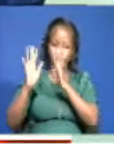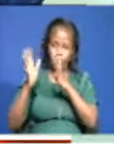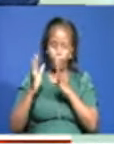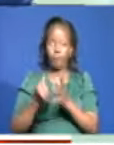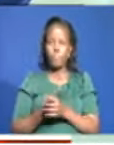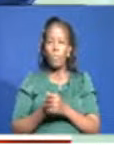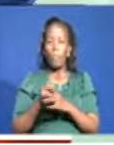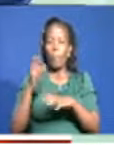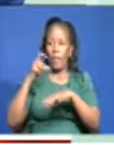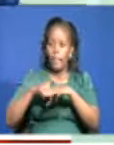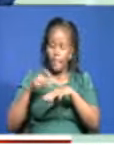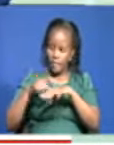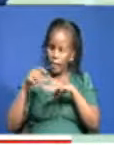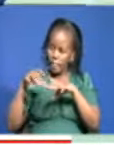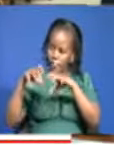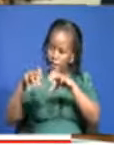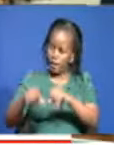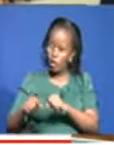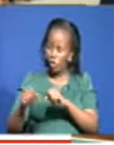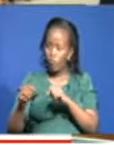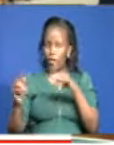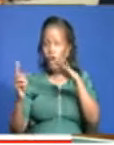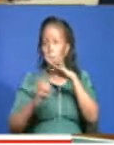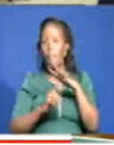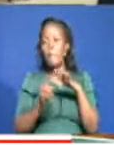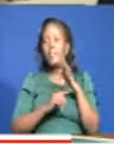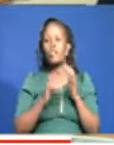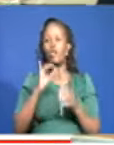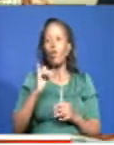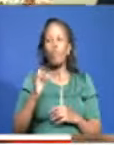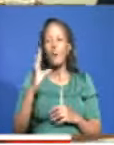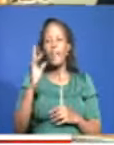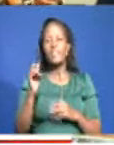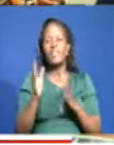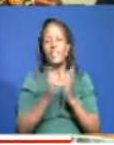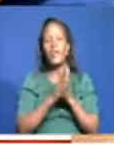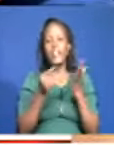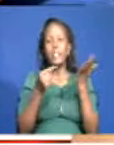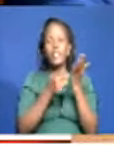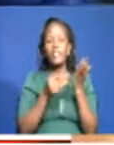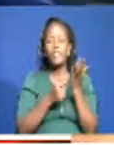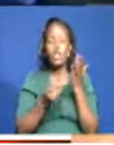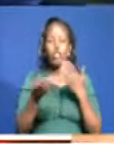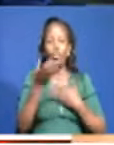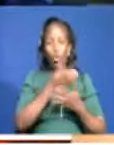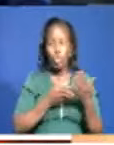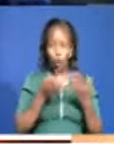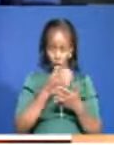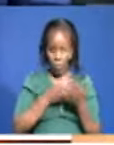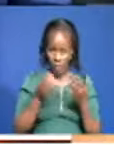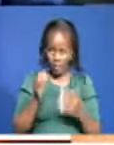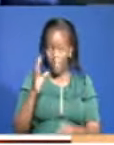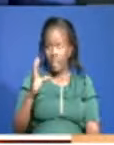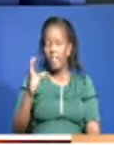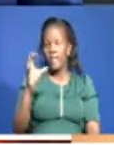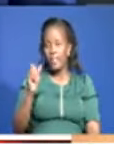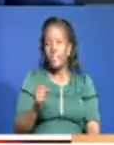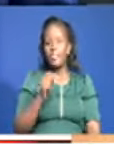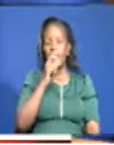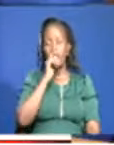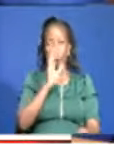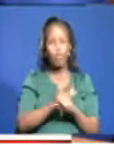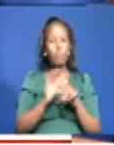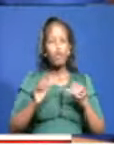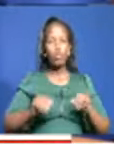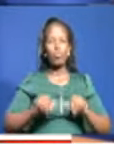While taking over the Ministry of ICT and Digital Economy, Cabinet Secretary Eliud Owalo committed to continue the heavy investments